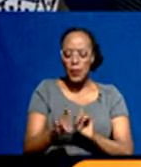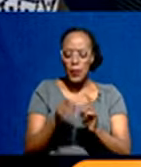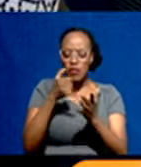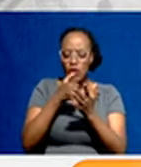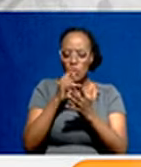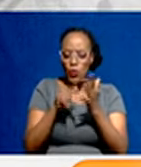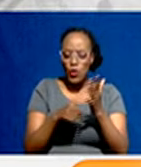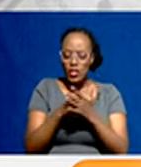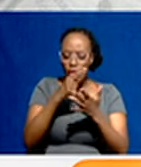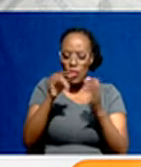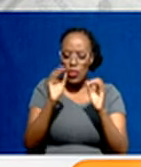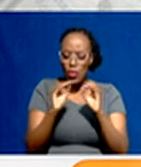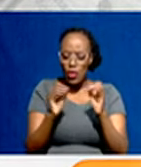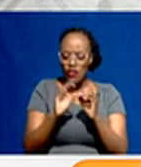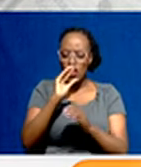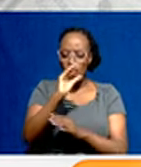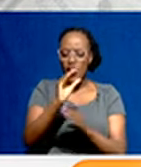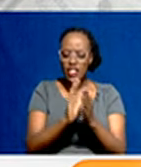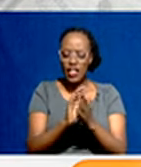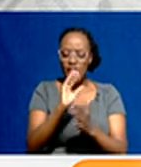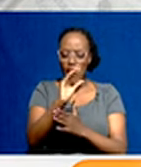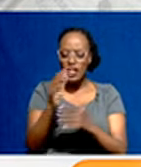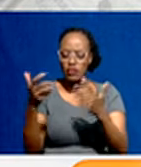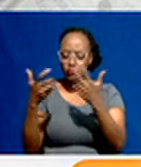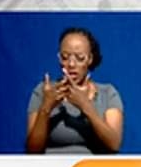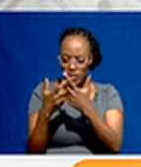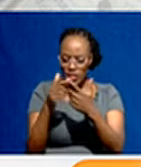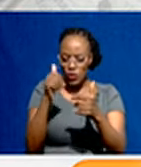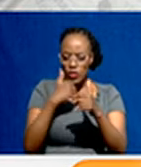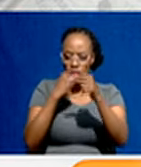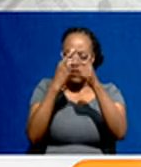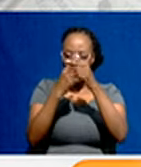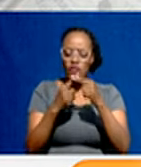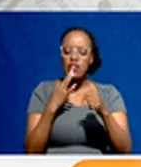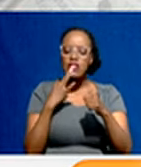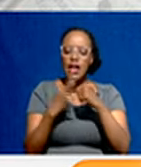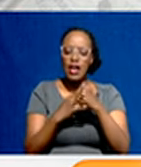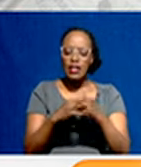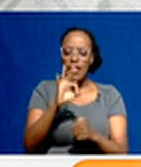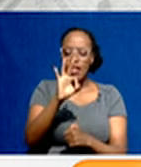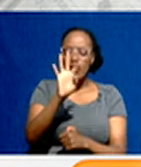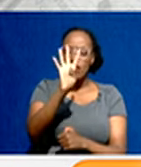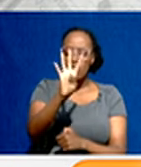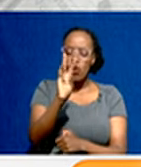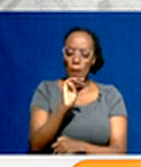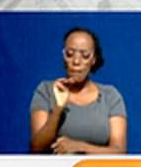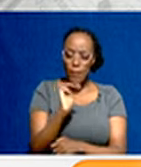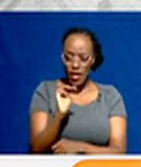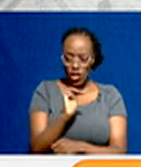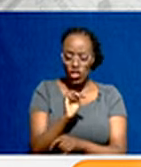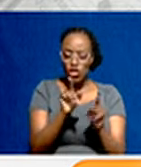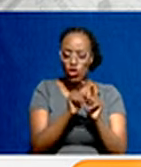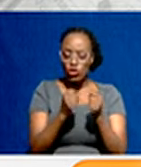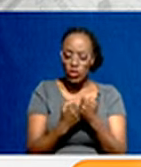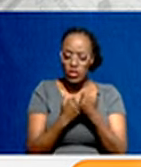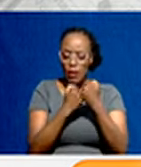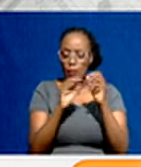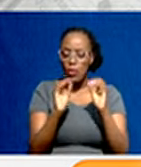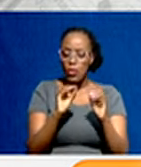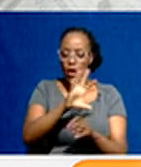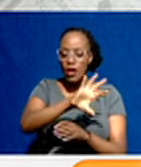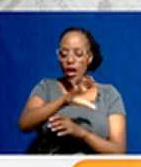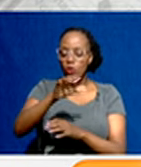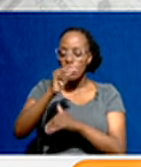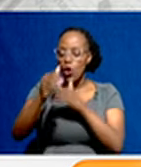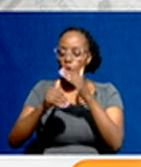the inaccuracies in cash and cash equivalents amounting to 834 million shillings and supported county-owned